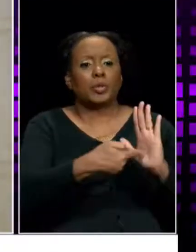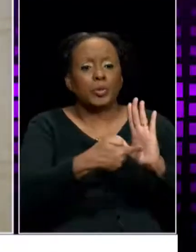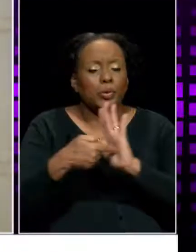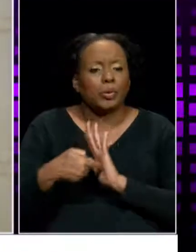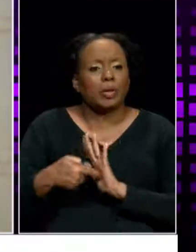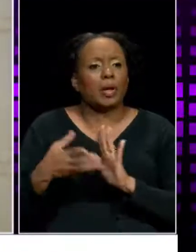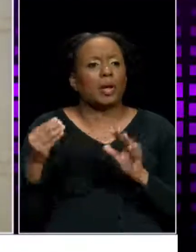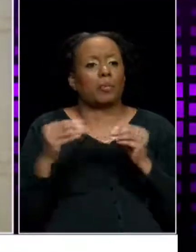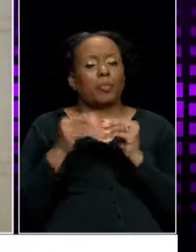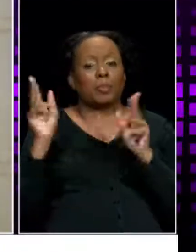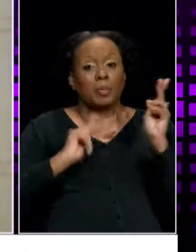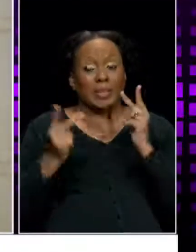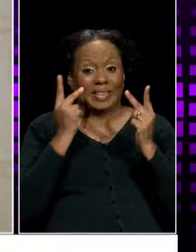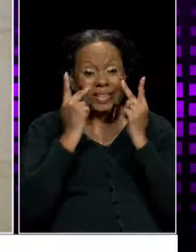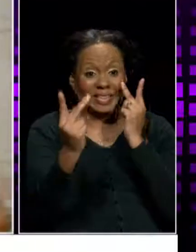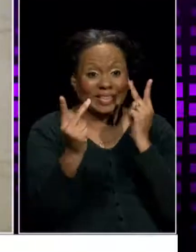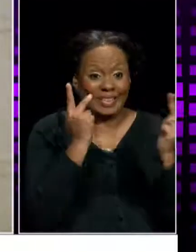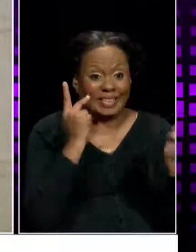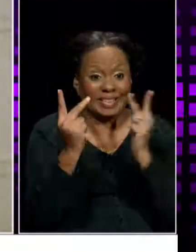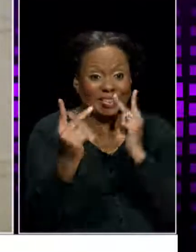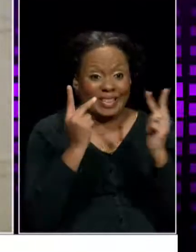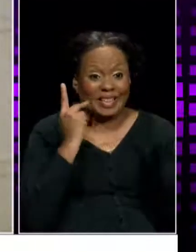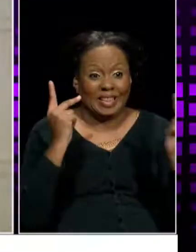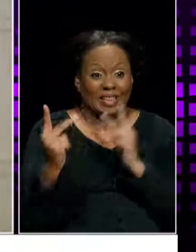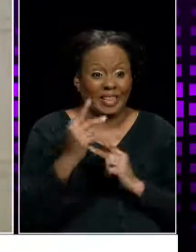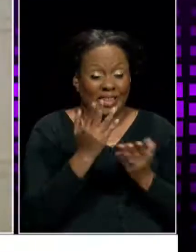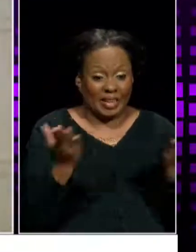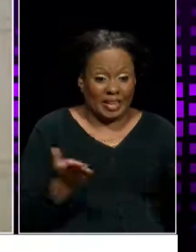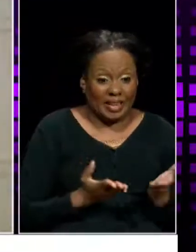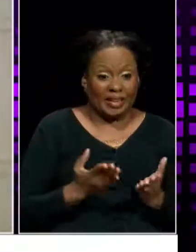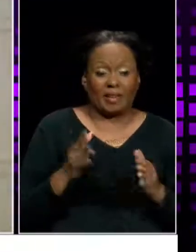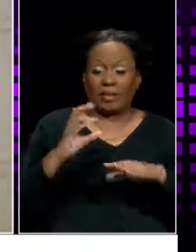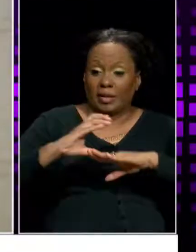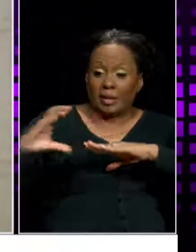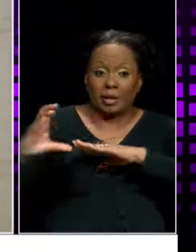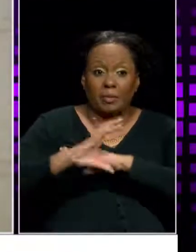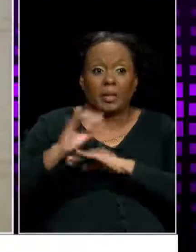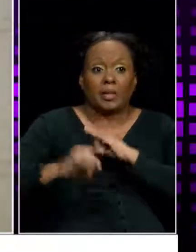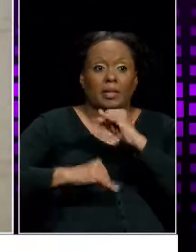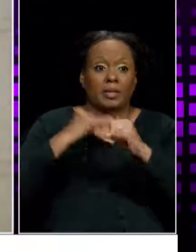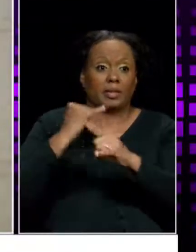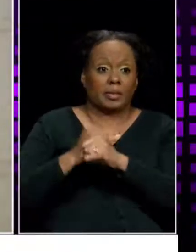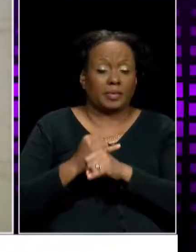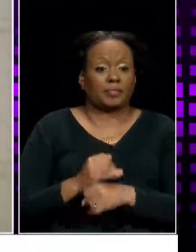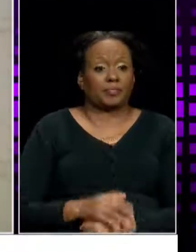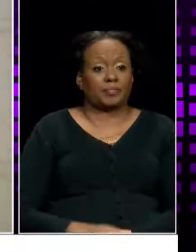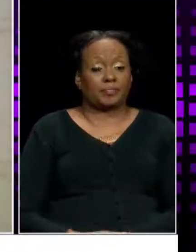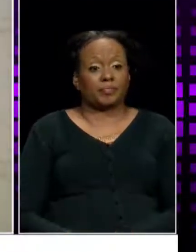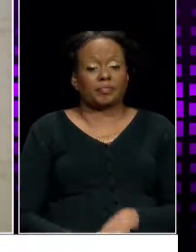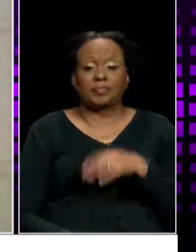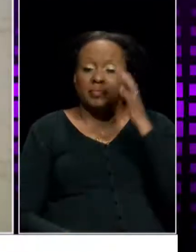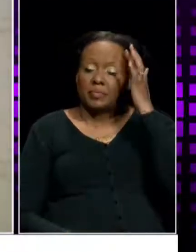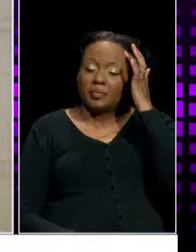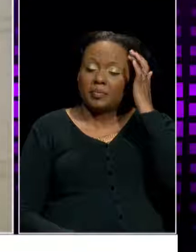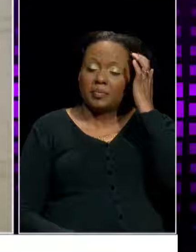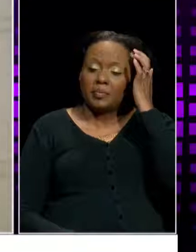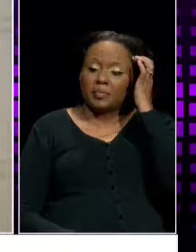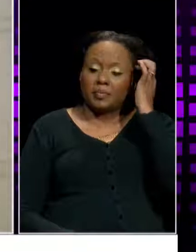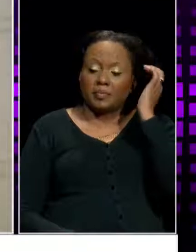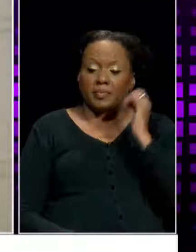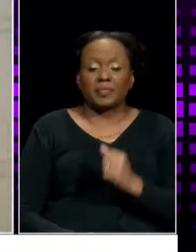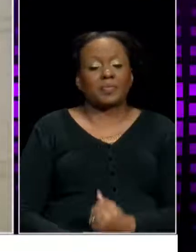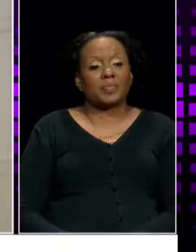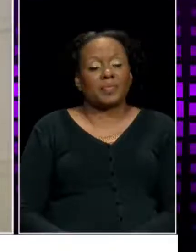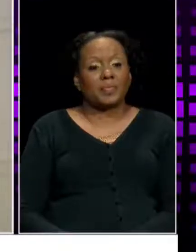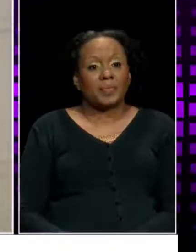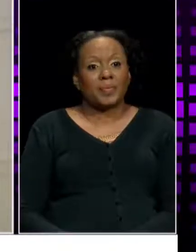out into the world, allow it to go regionally or internationally, and allow young persons um, the things that